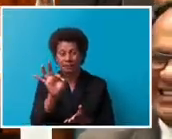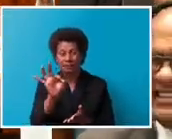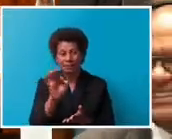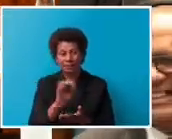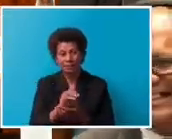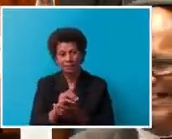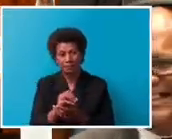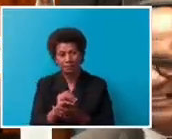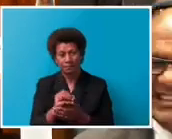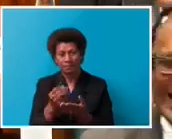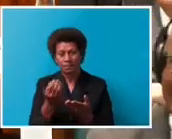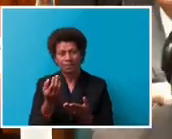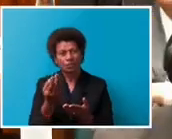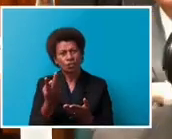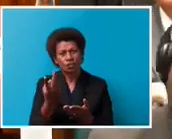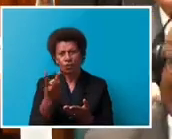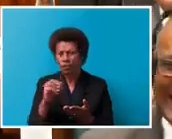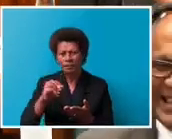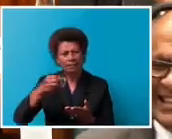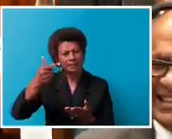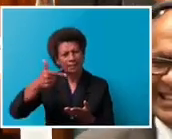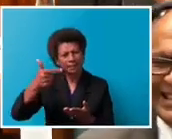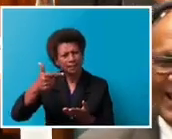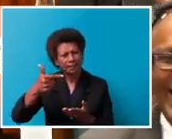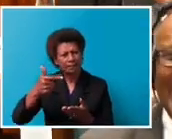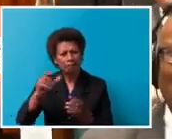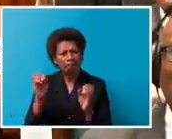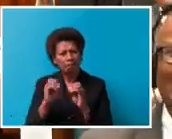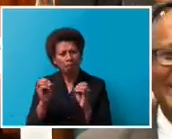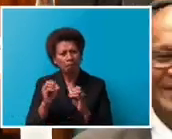Since 2017, they didn't have any increase, Mr. Speaker.